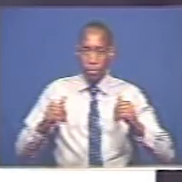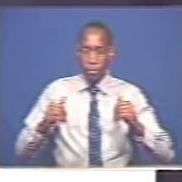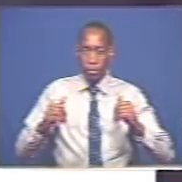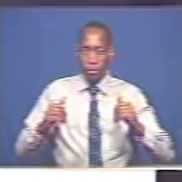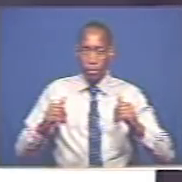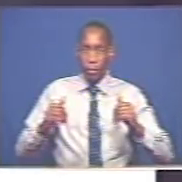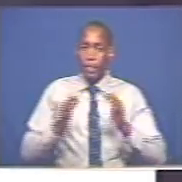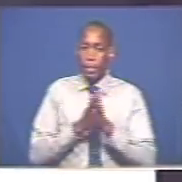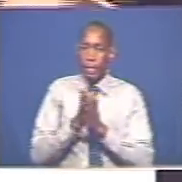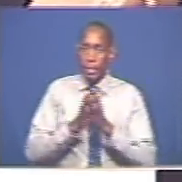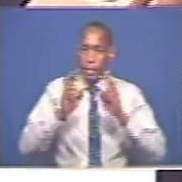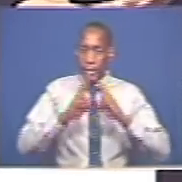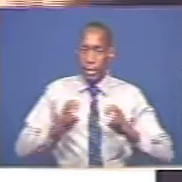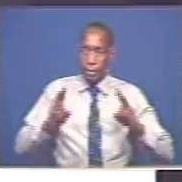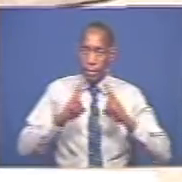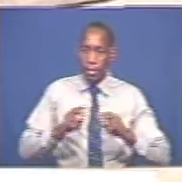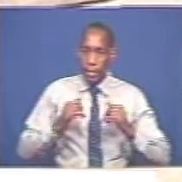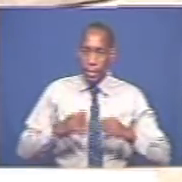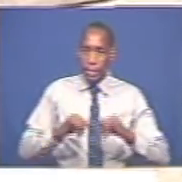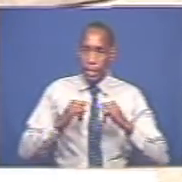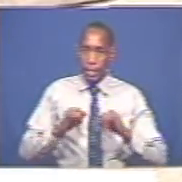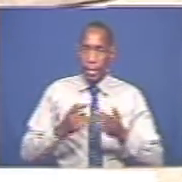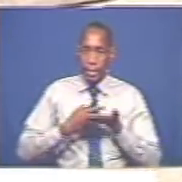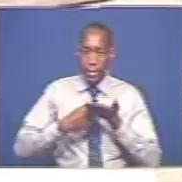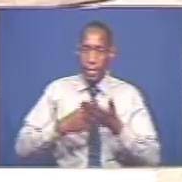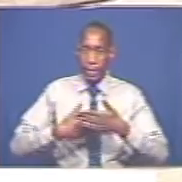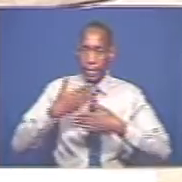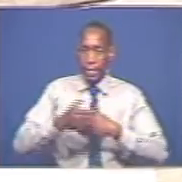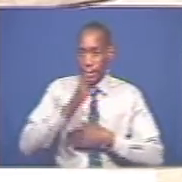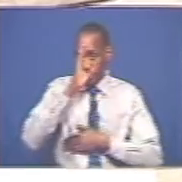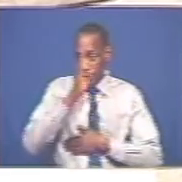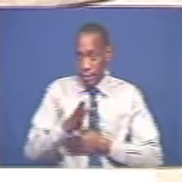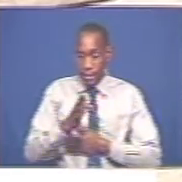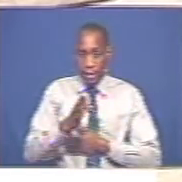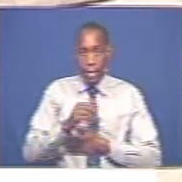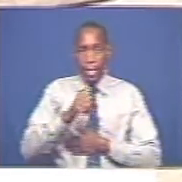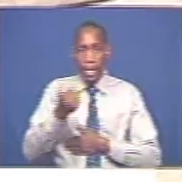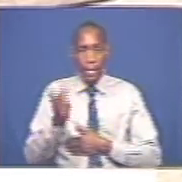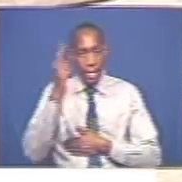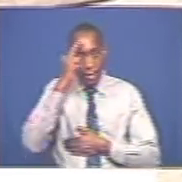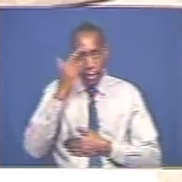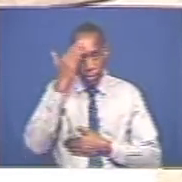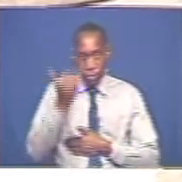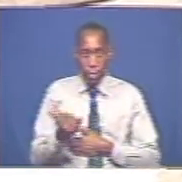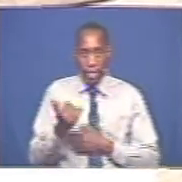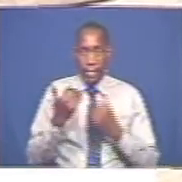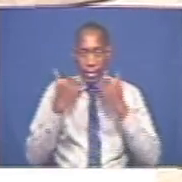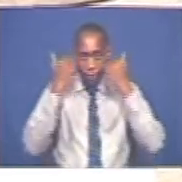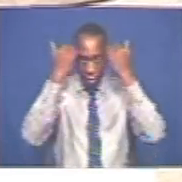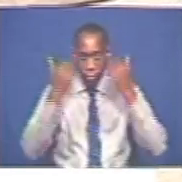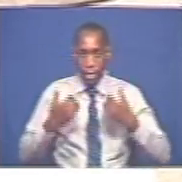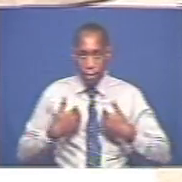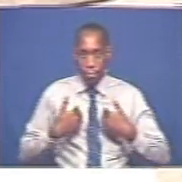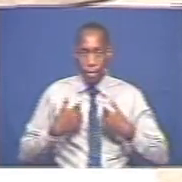is quite an interesting research, and we'll be, you know, trying to look at it on Sunday and see again what are the factors, you know, are triggering depression in